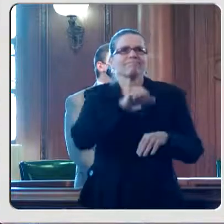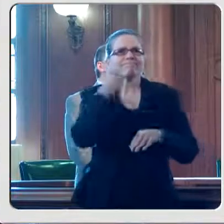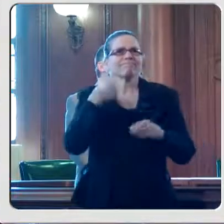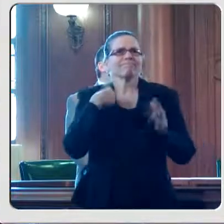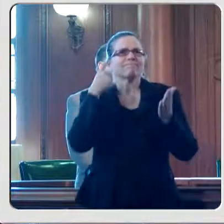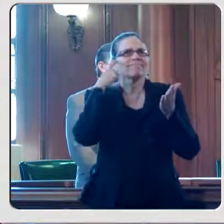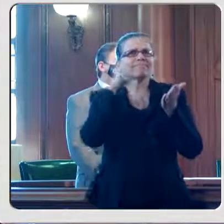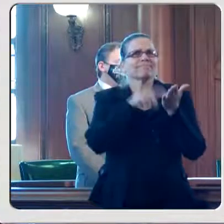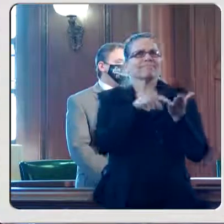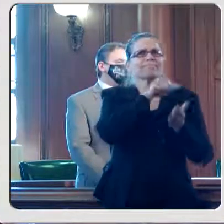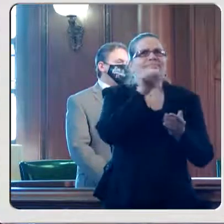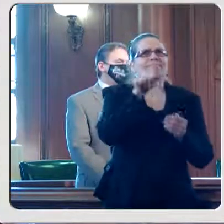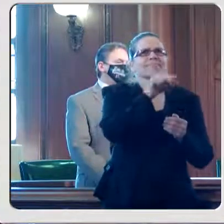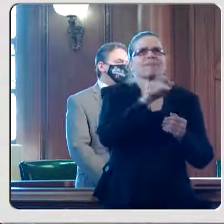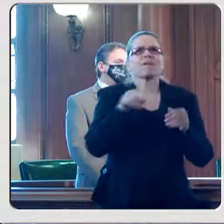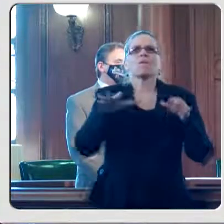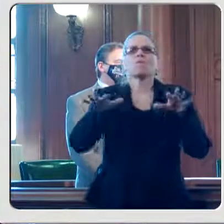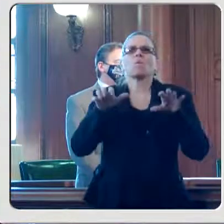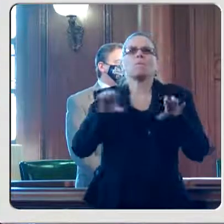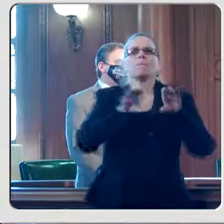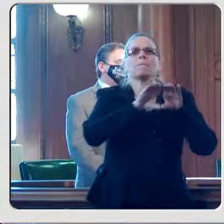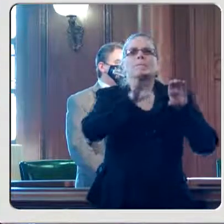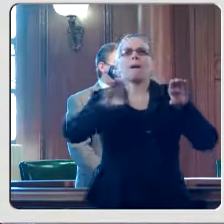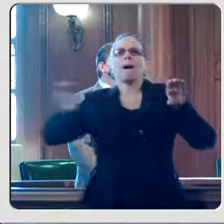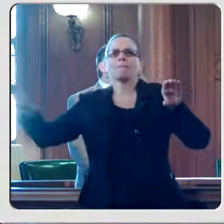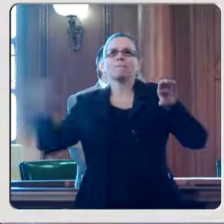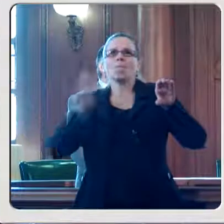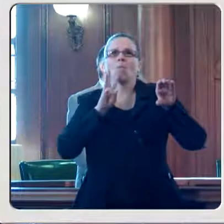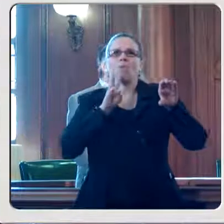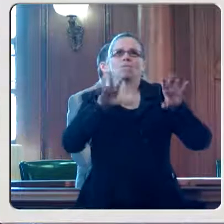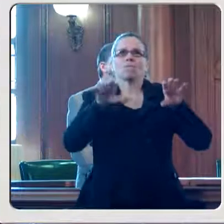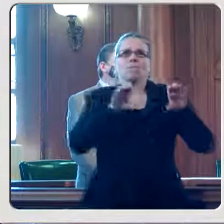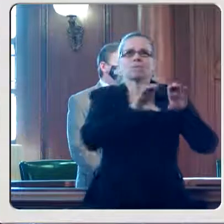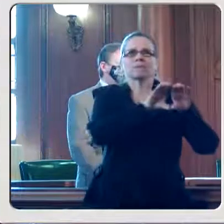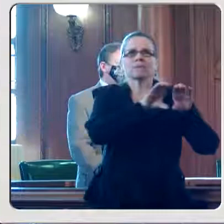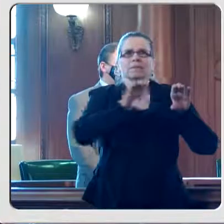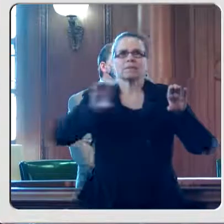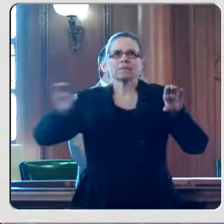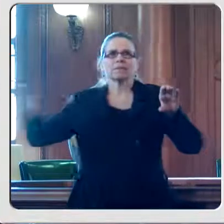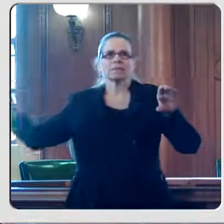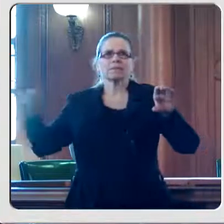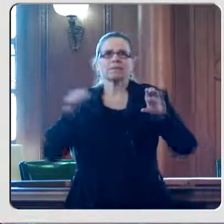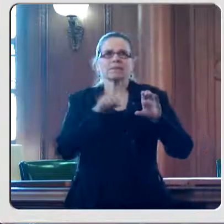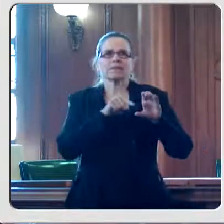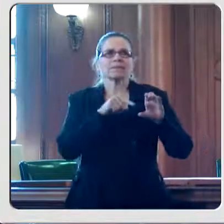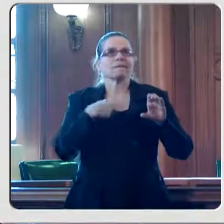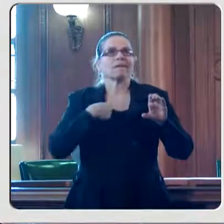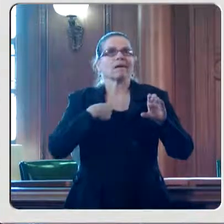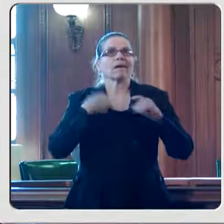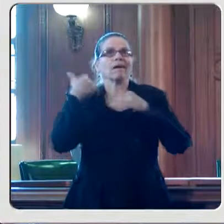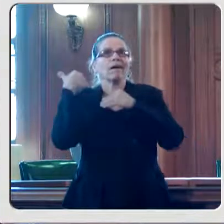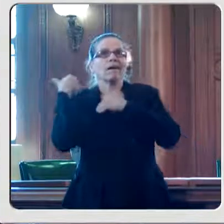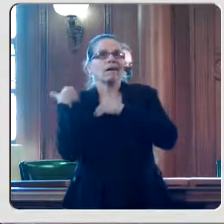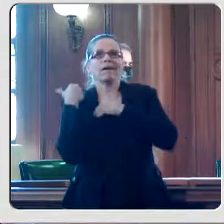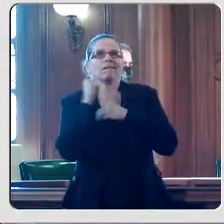the purview of the DPW, we work with water and sewer on those to get those repaired.